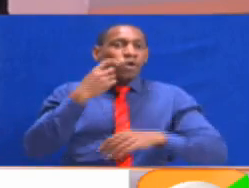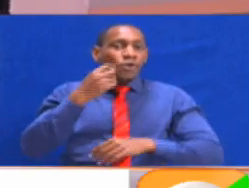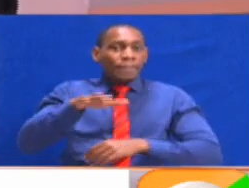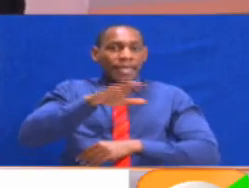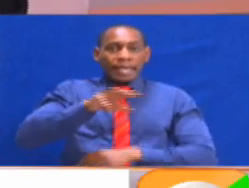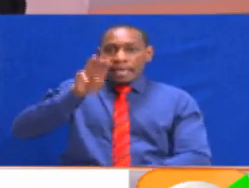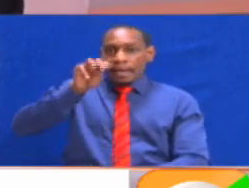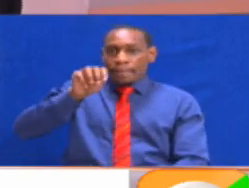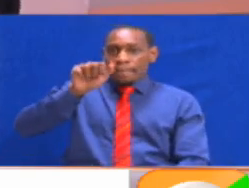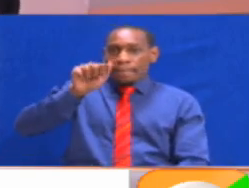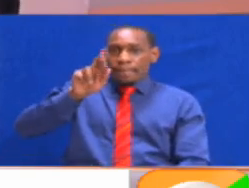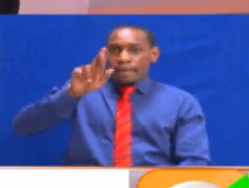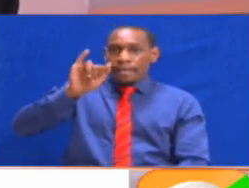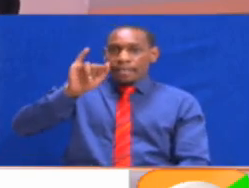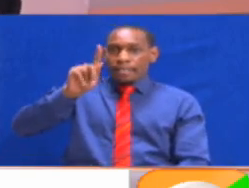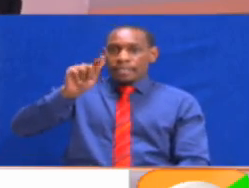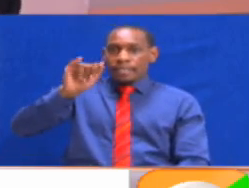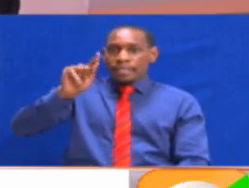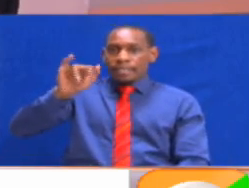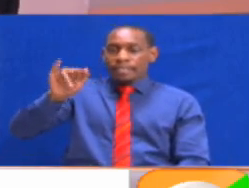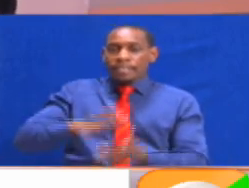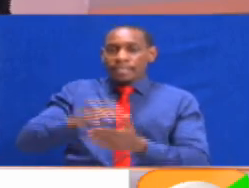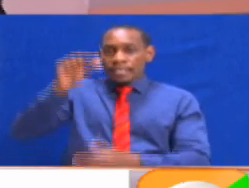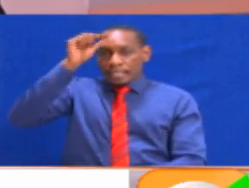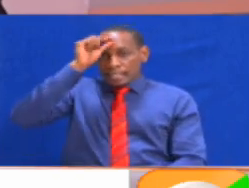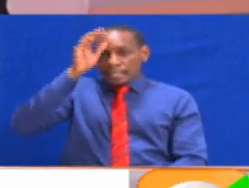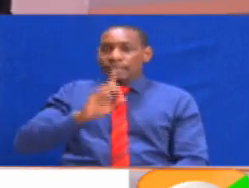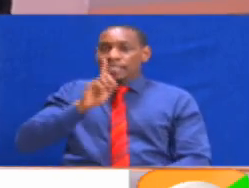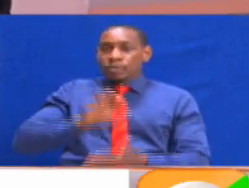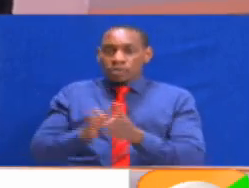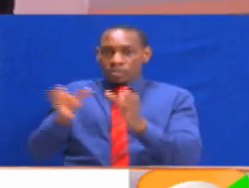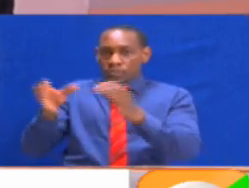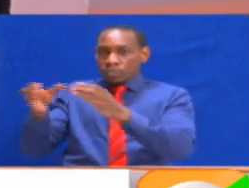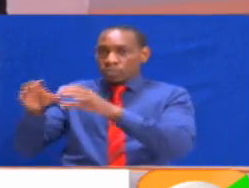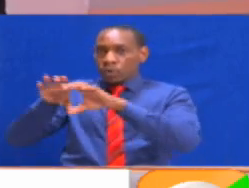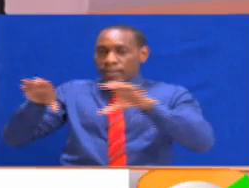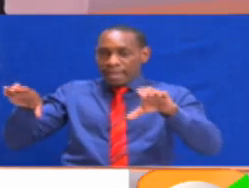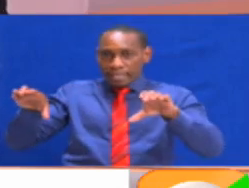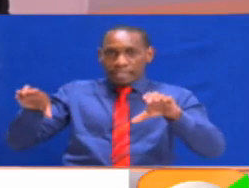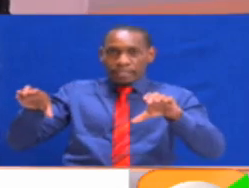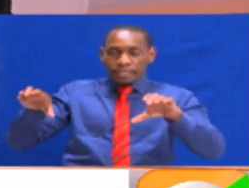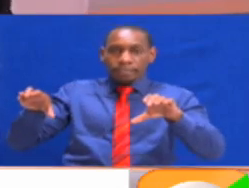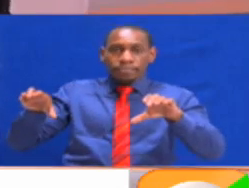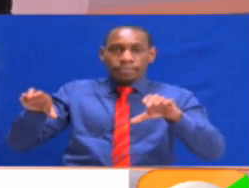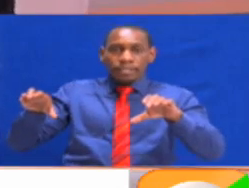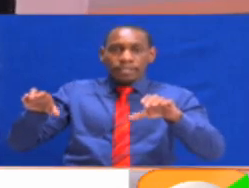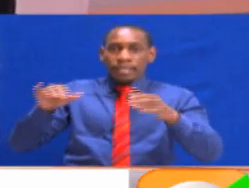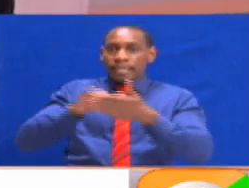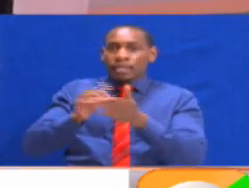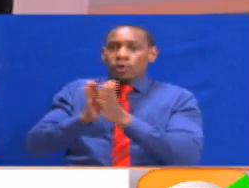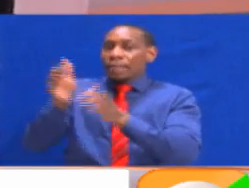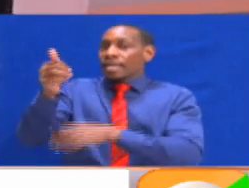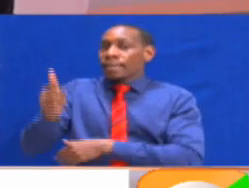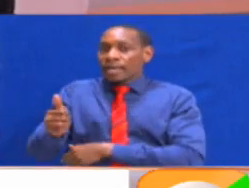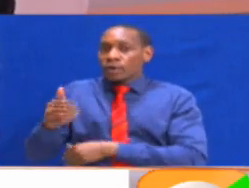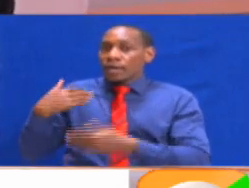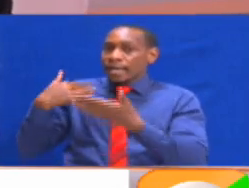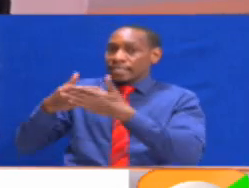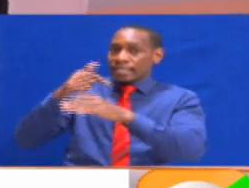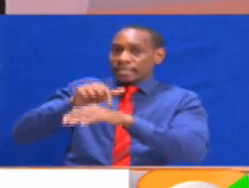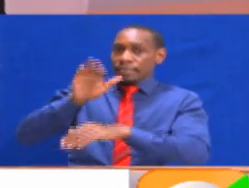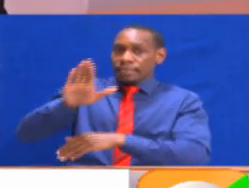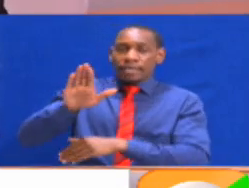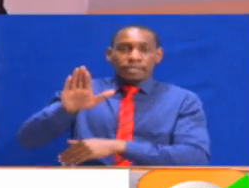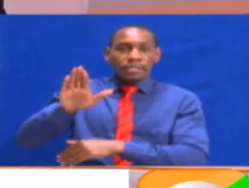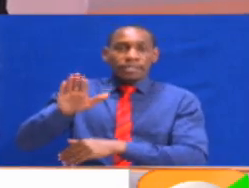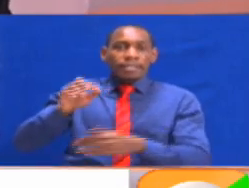Marikiti. Yes, I heard today the governor saying they're going to have some mini markets, about three of them, where people can go shop. They have not opened yet. Until then, what will